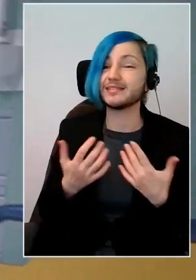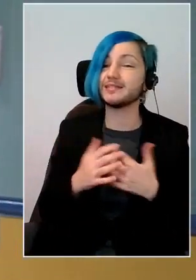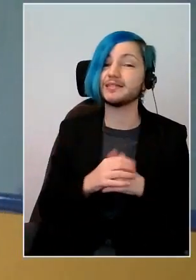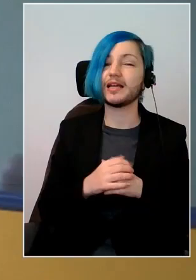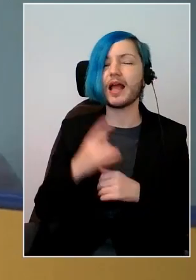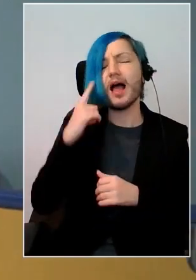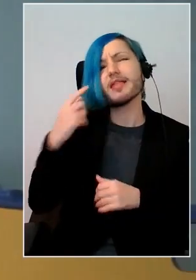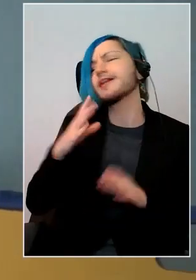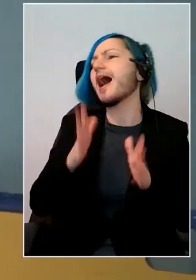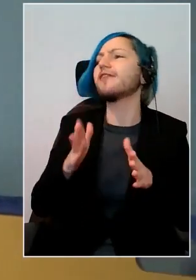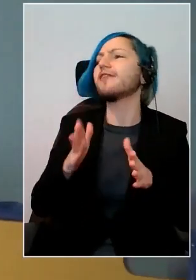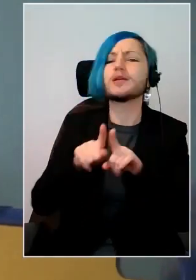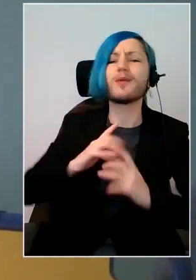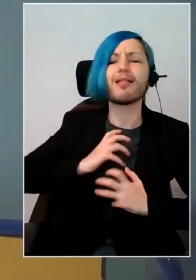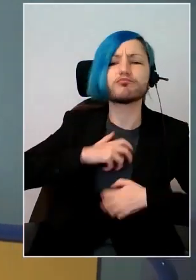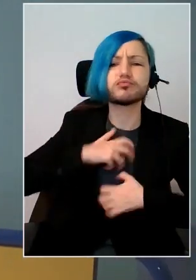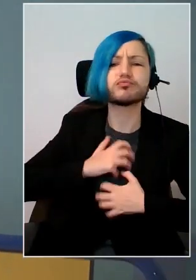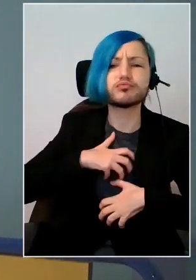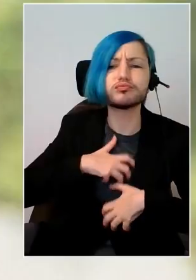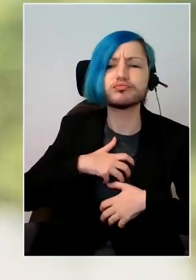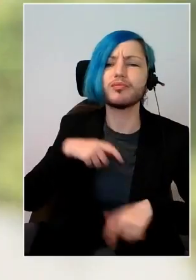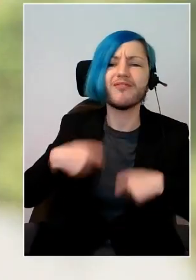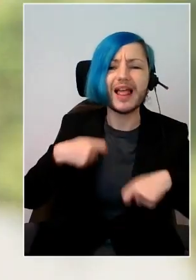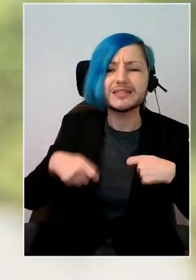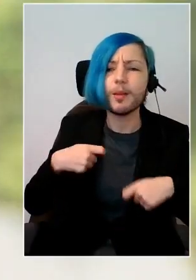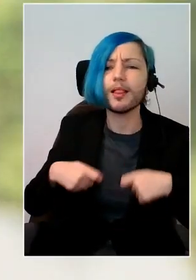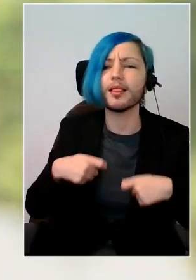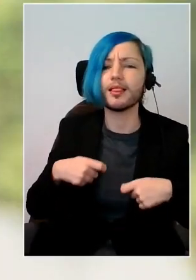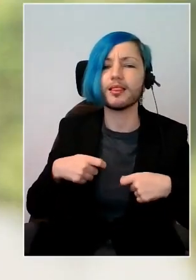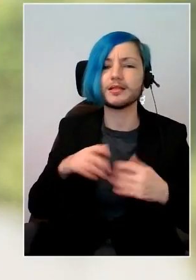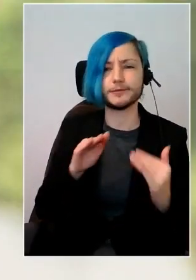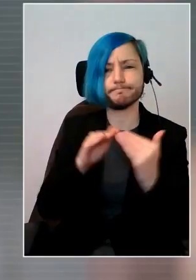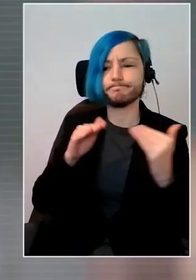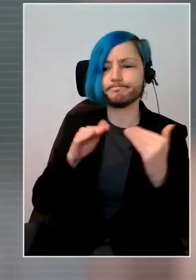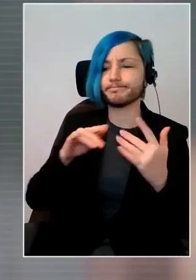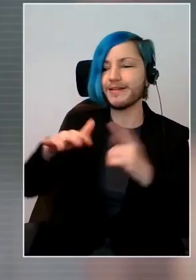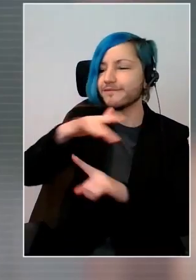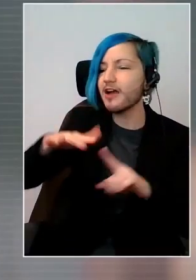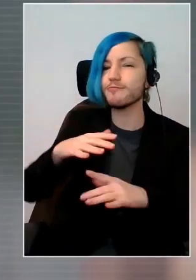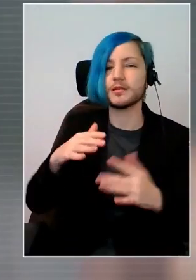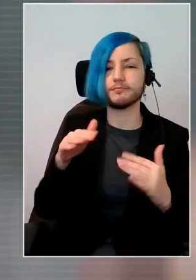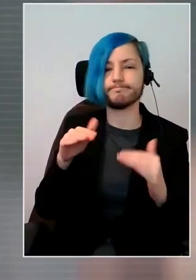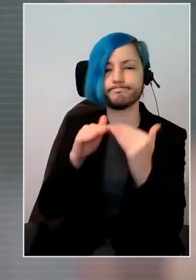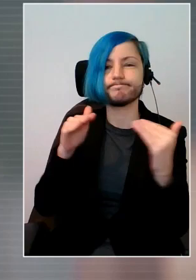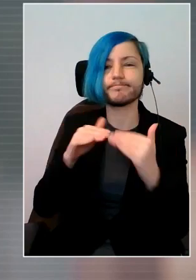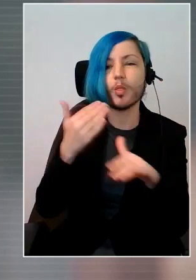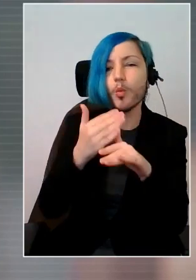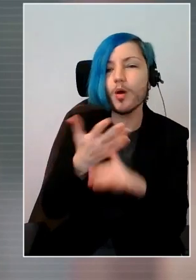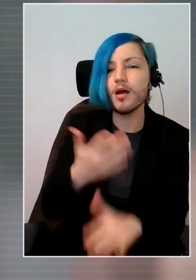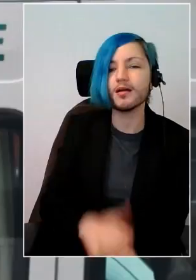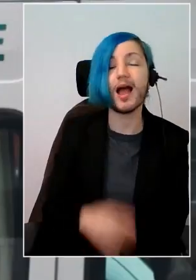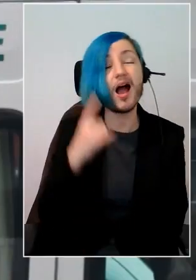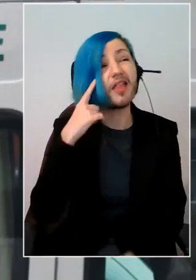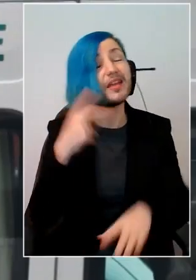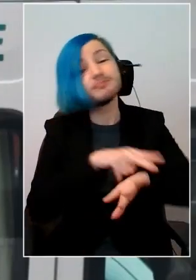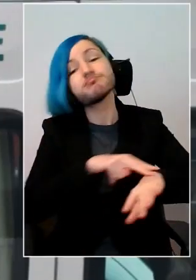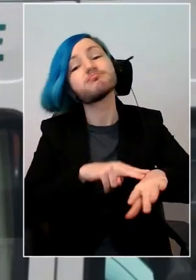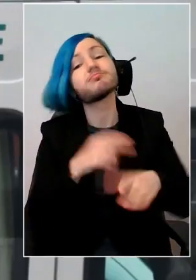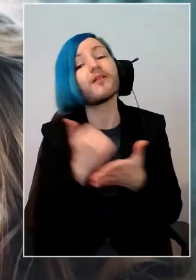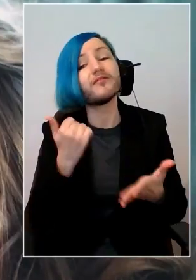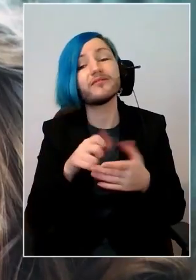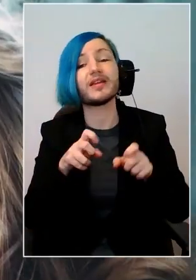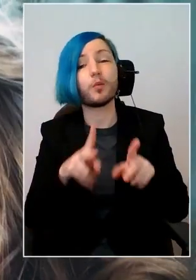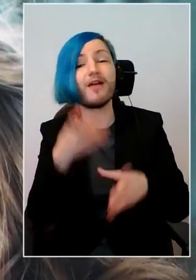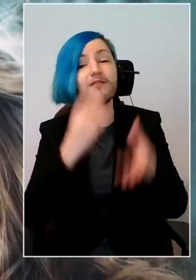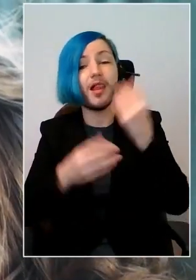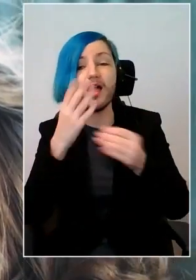be adaptable and flexible to the environment and to the work. I think an apprenticeship is an excellent way to learn. In a way,